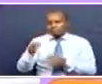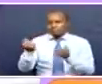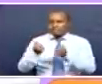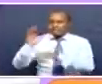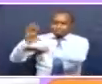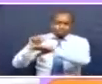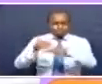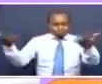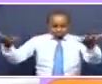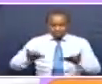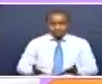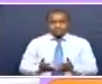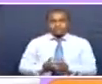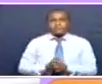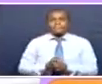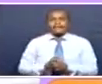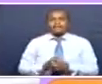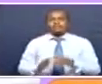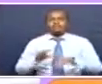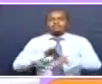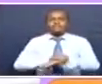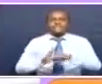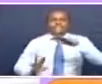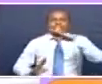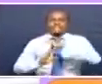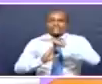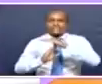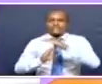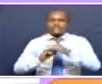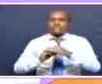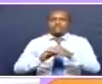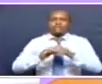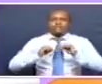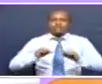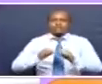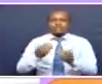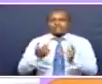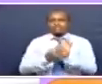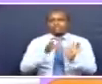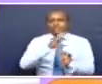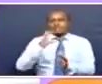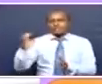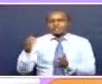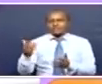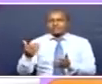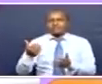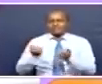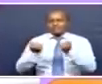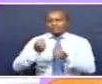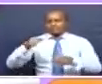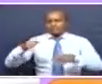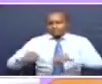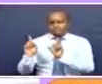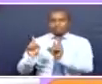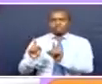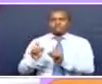is that you find senior officers like CECs come driving themselves, yet they have designated drivers. But the most shocking thing